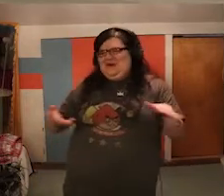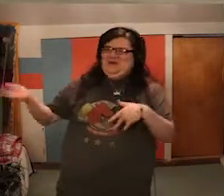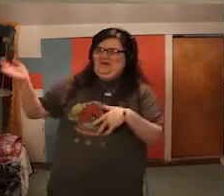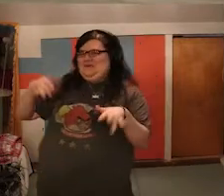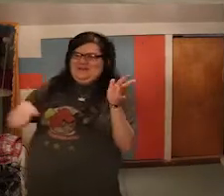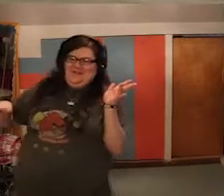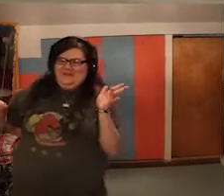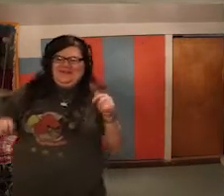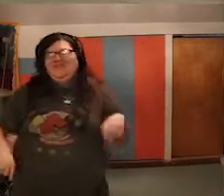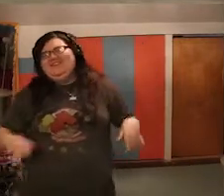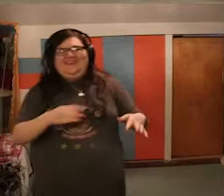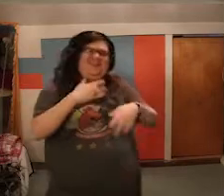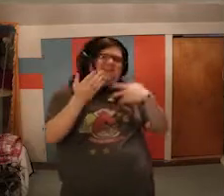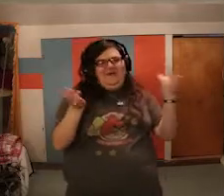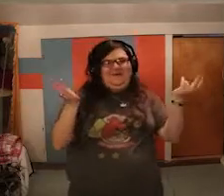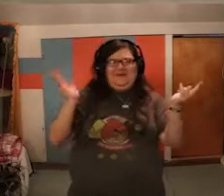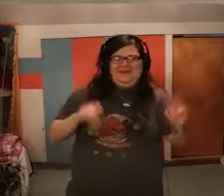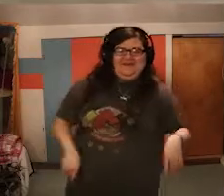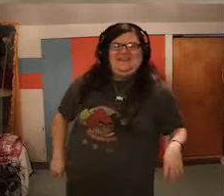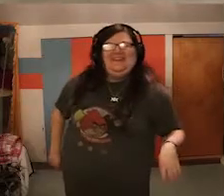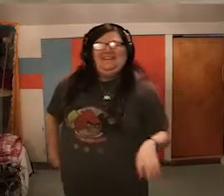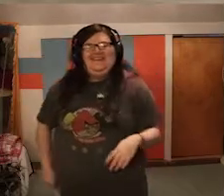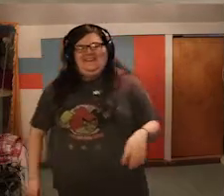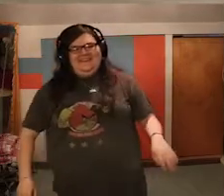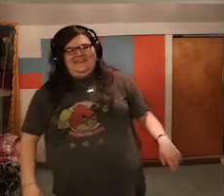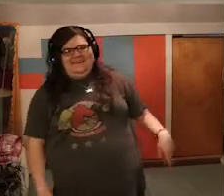How news does got?